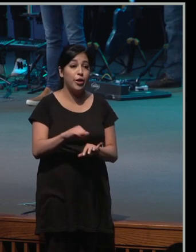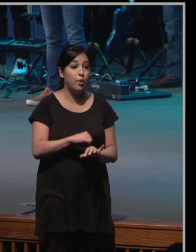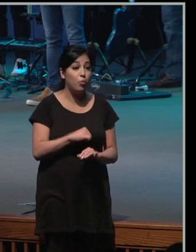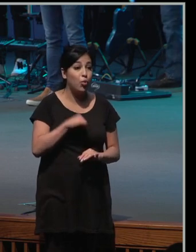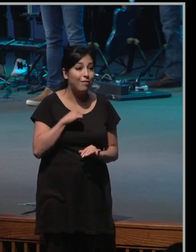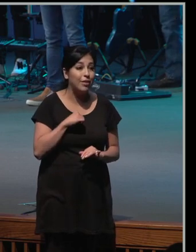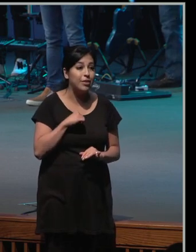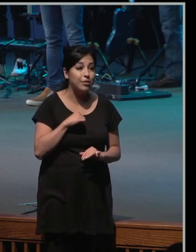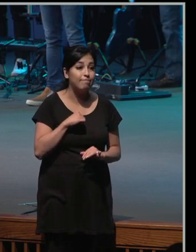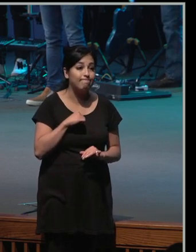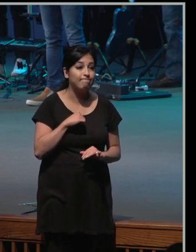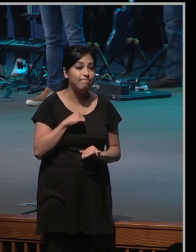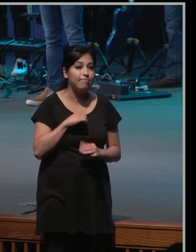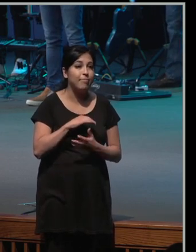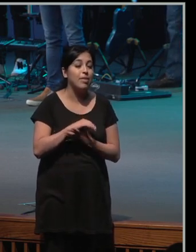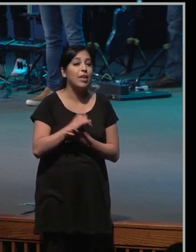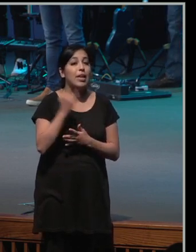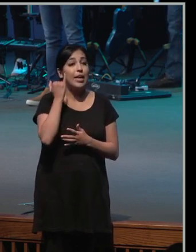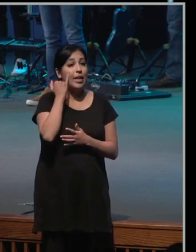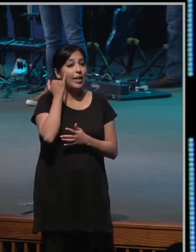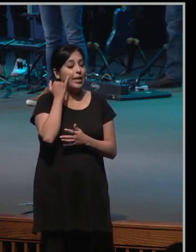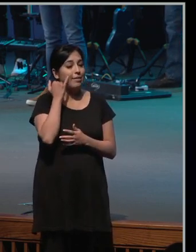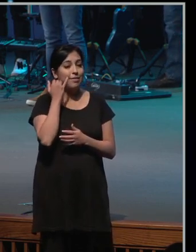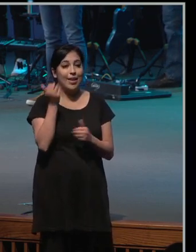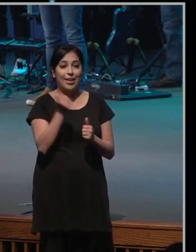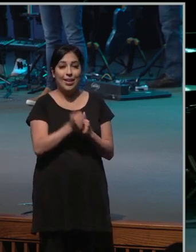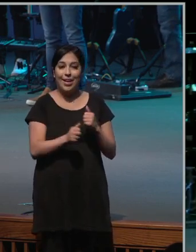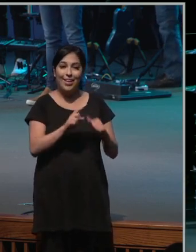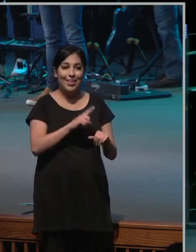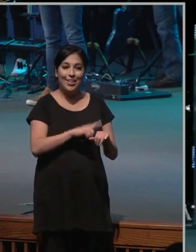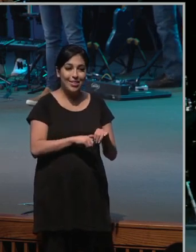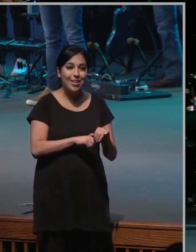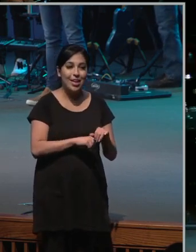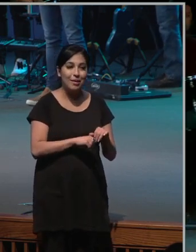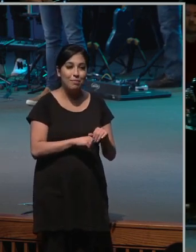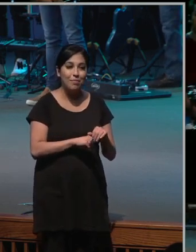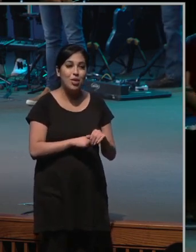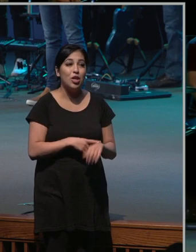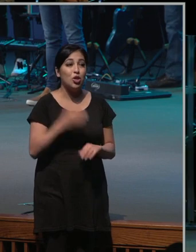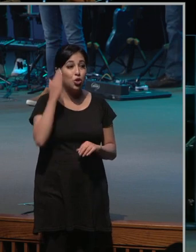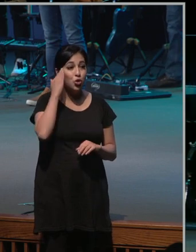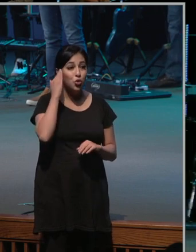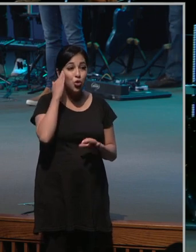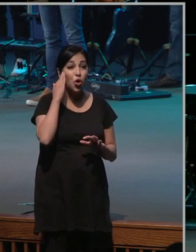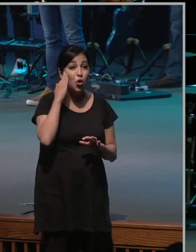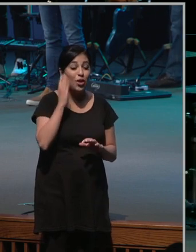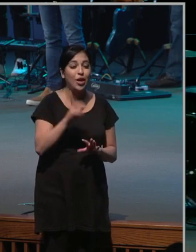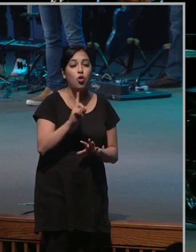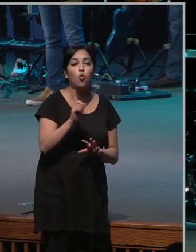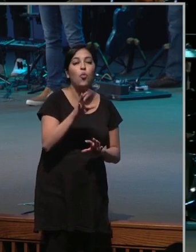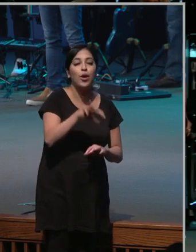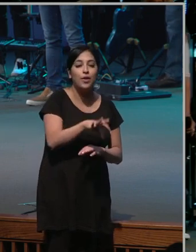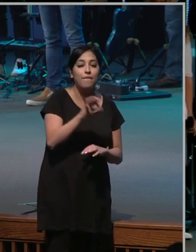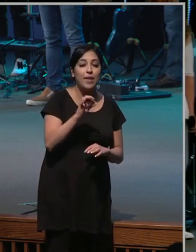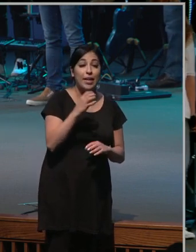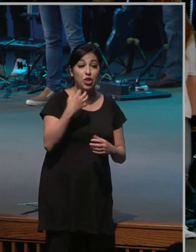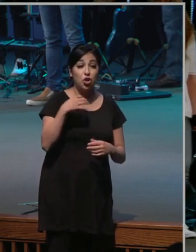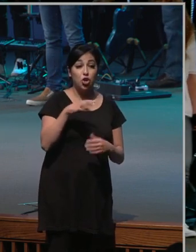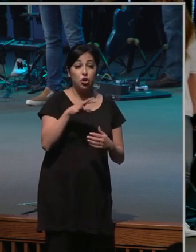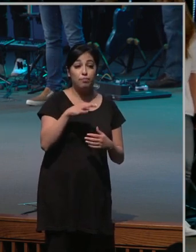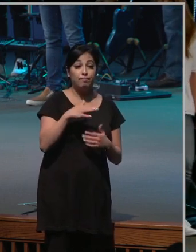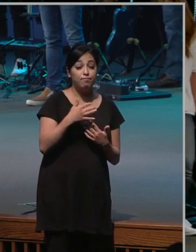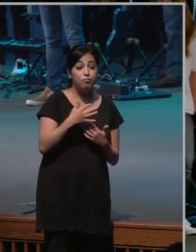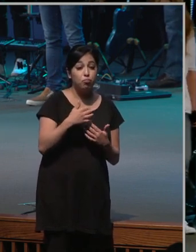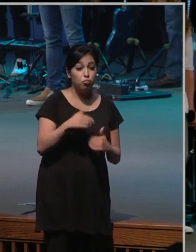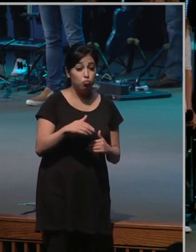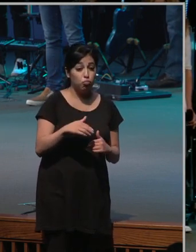uniform. If at any time, young captain, you no longer find it a privilege to wear that uniform, you let me know,